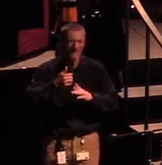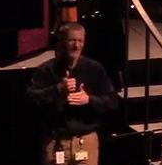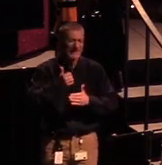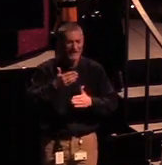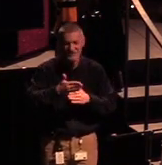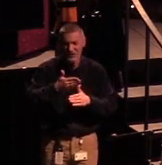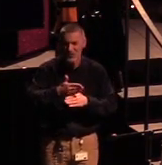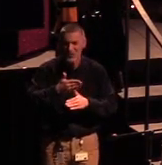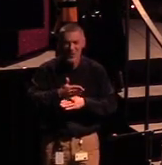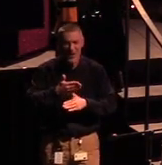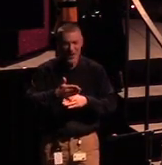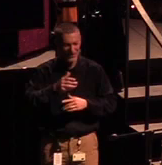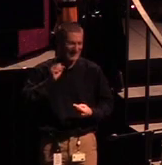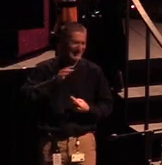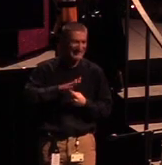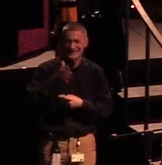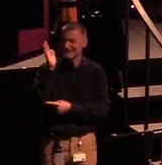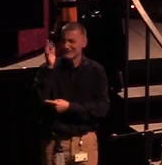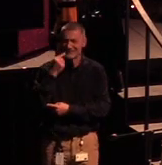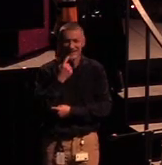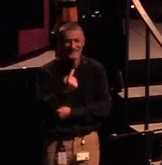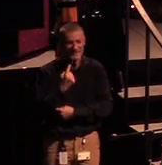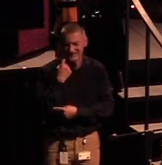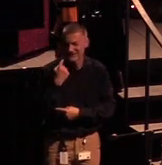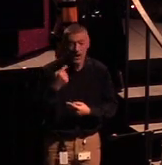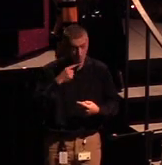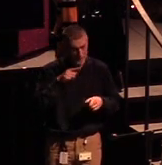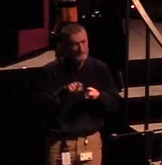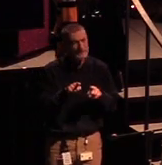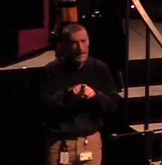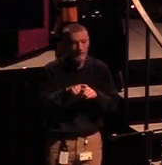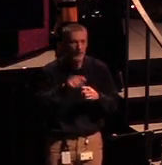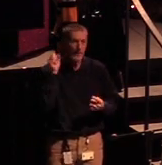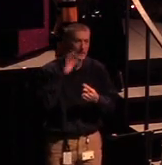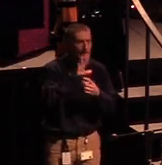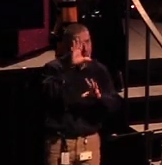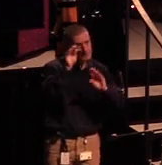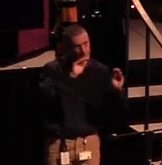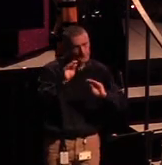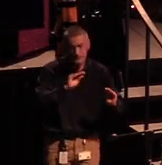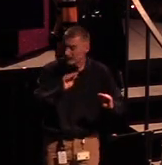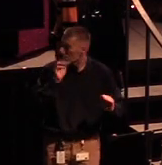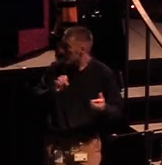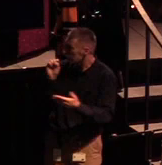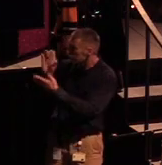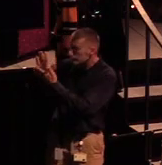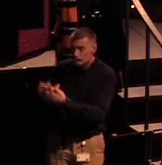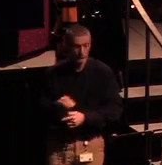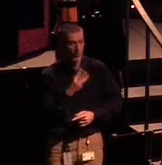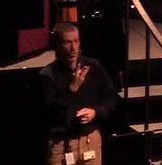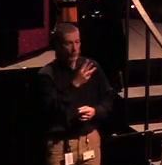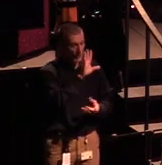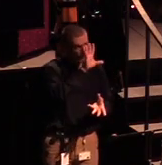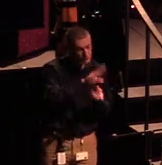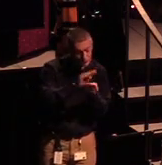from the keynote shadows keynote speech yesterday we'll do that each day and then we will compile all three and how and have them on display